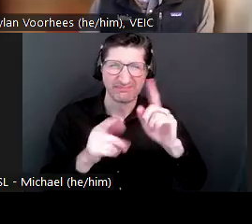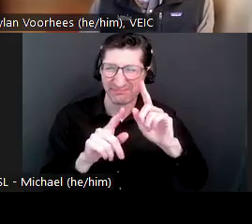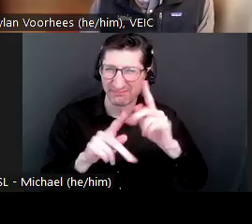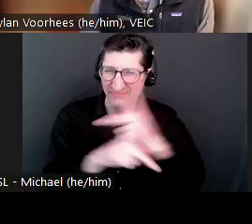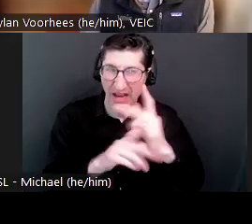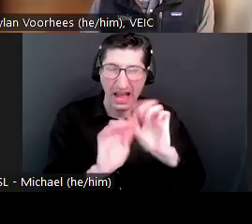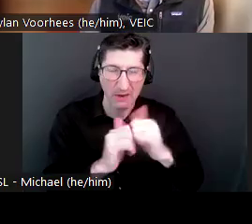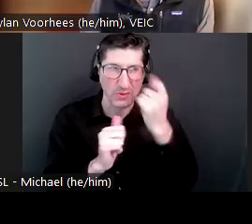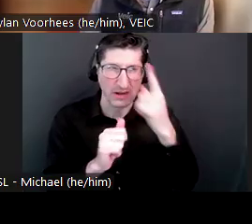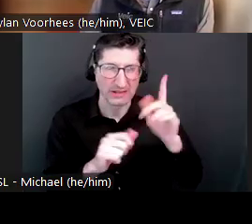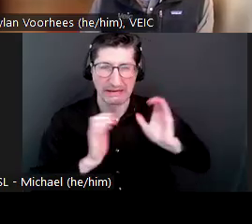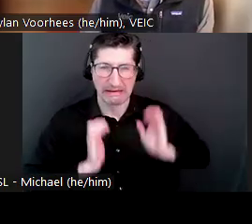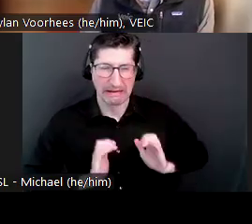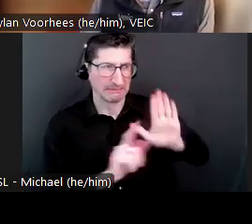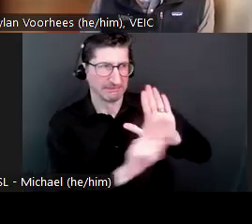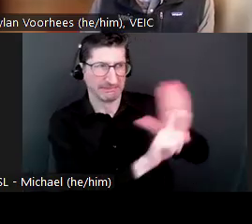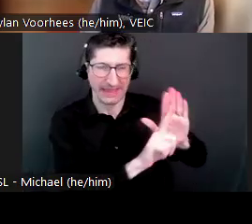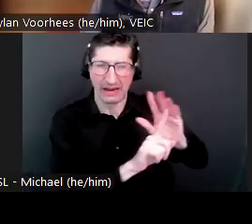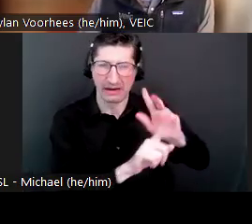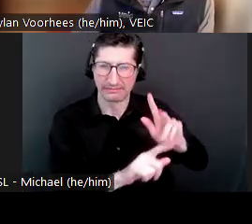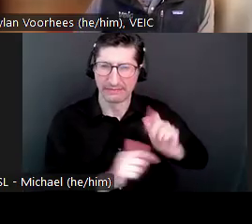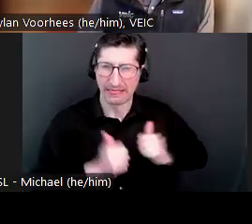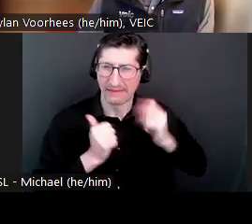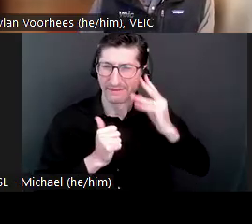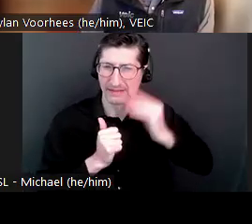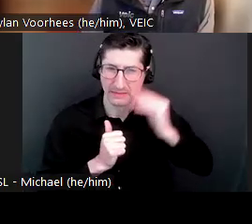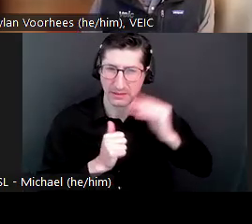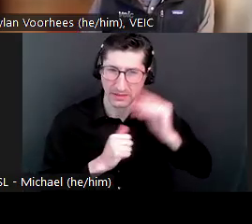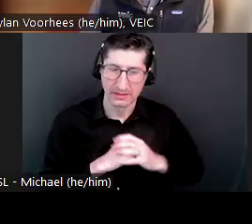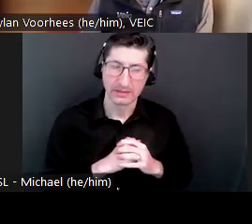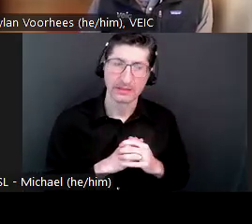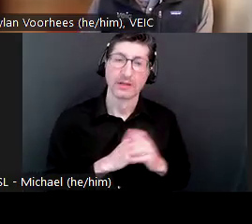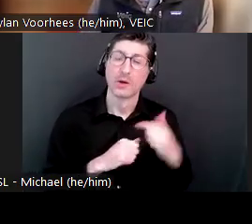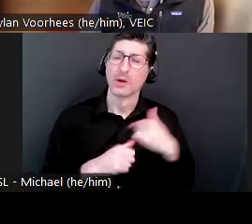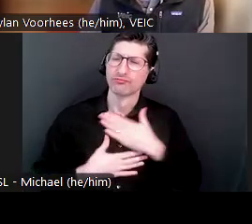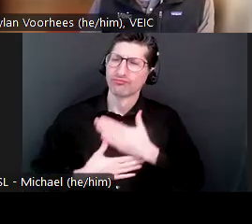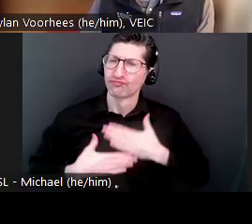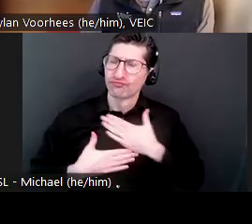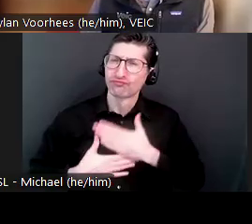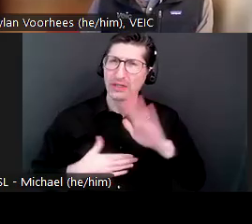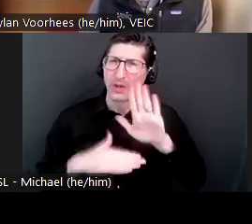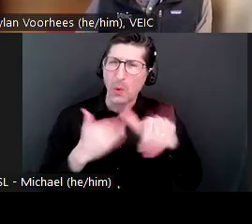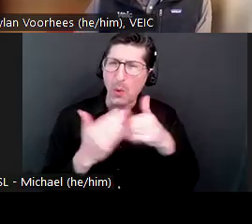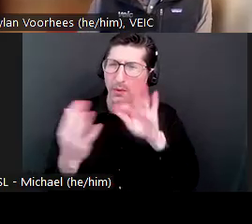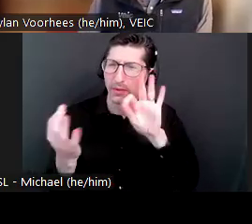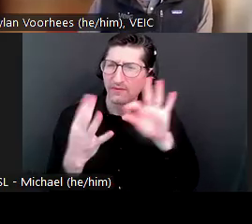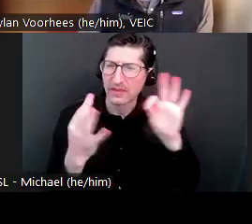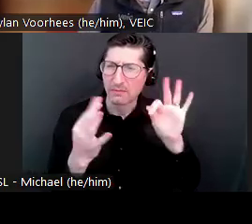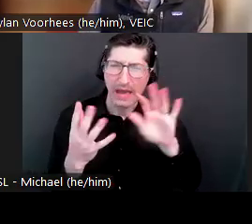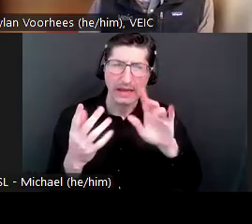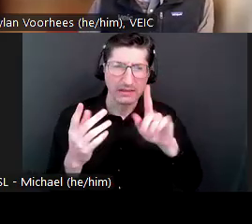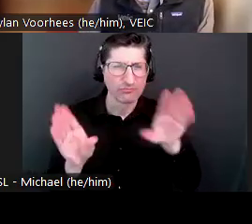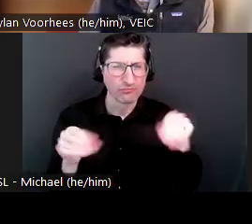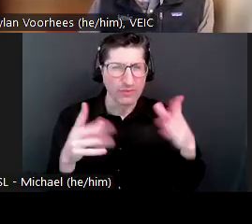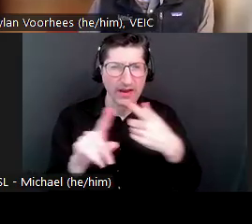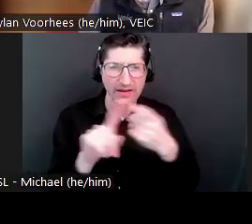lived experiences. And we greatly appreciate the insights and feedback provided